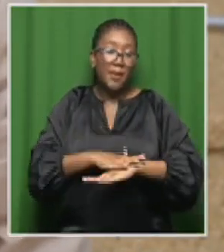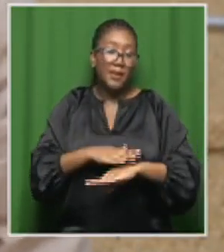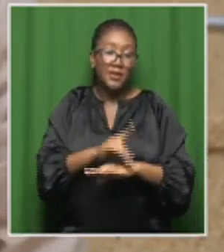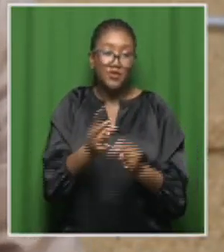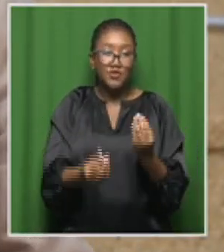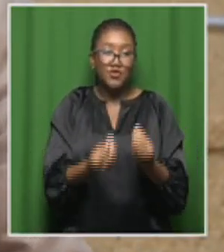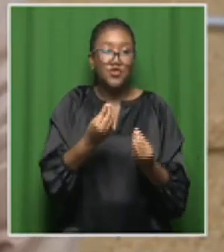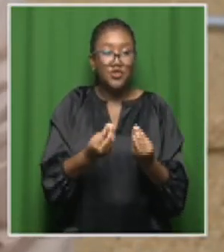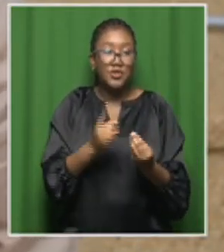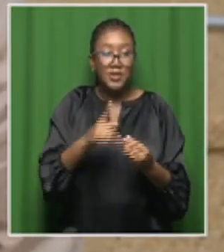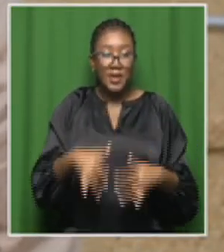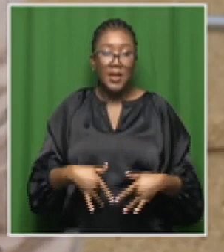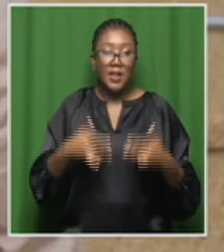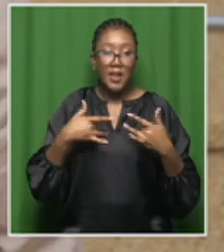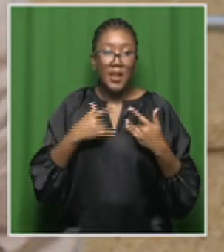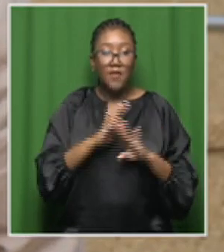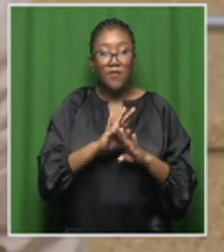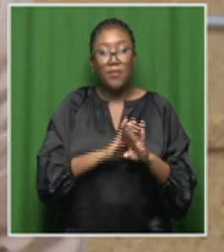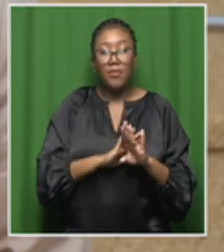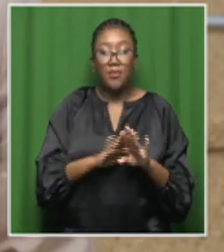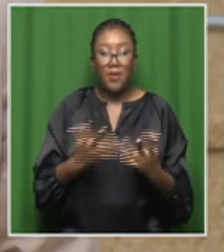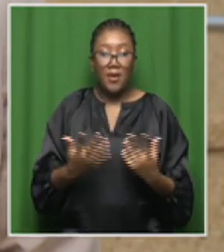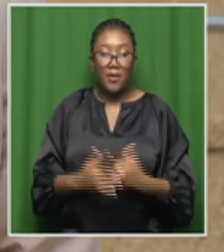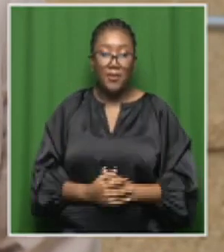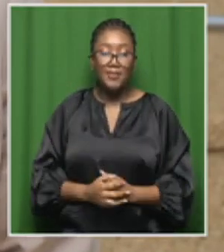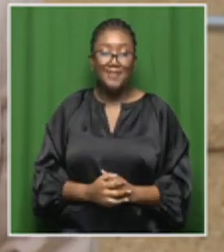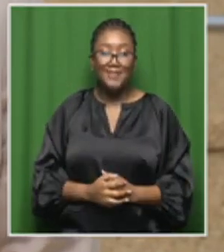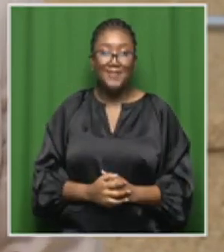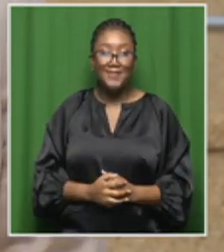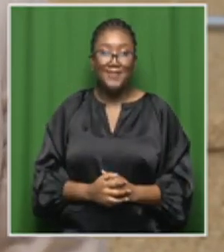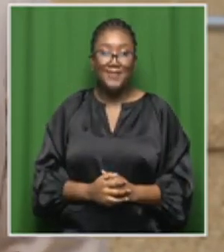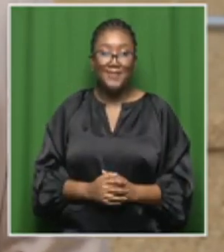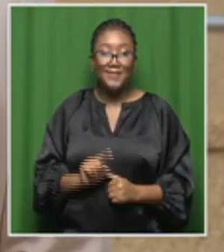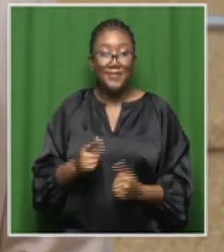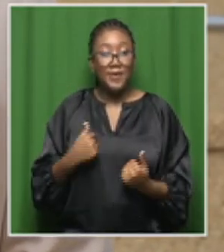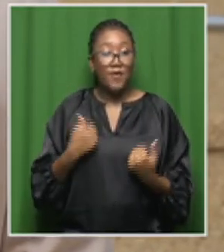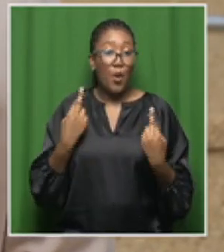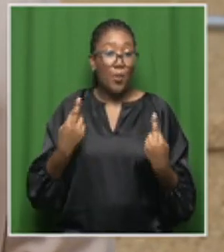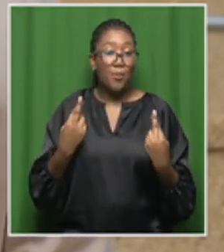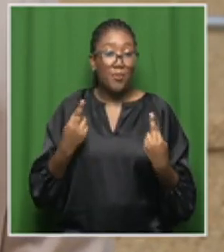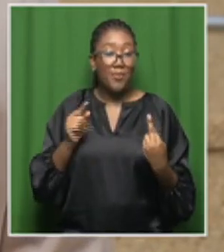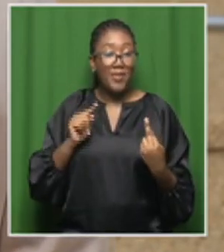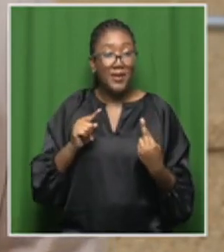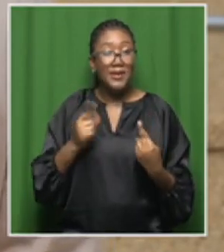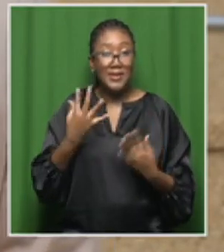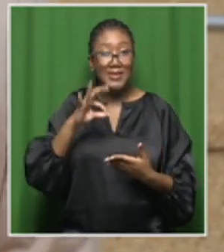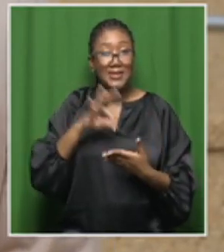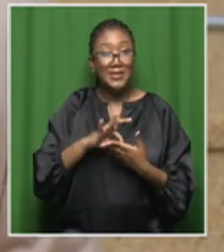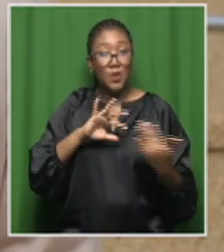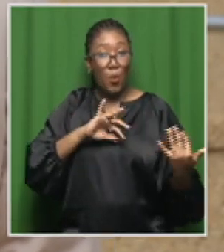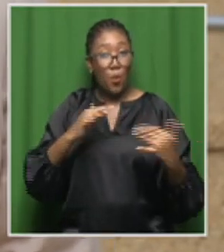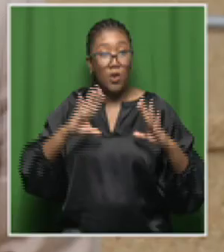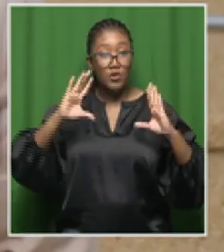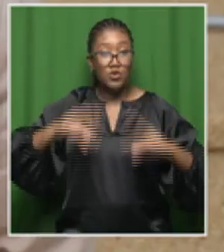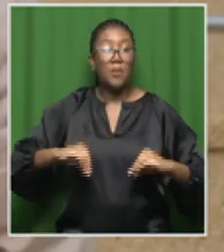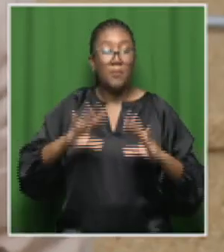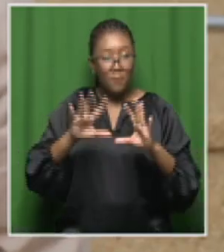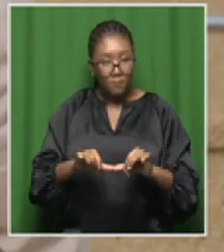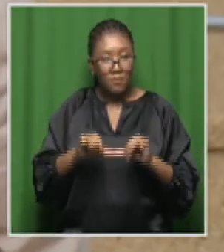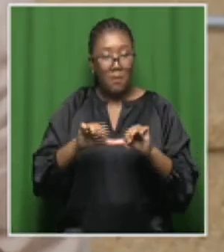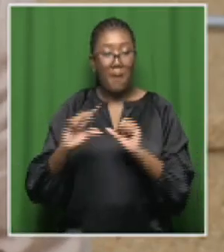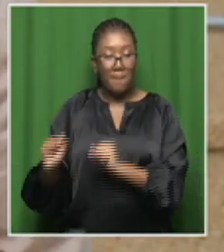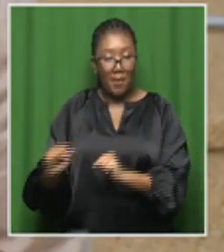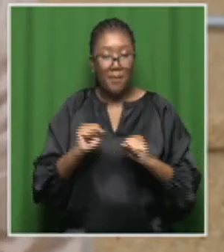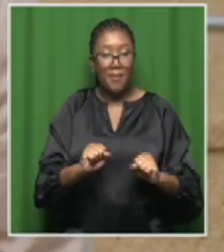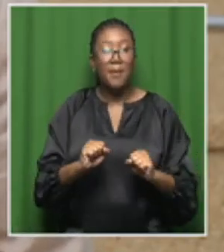children despite the near impossible conditions. Let's hope the ceasefire holds, that we can continue to bring in the